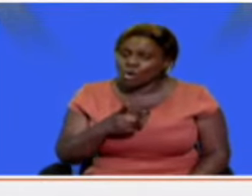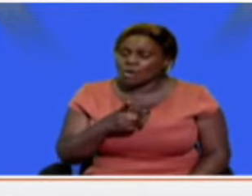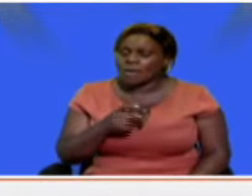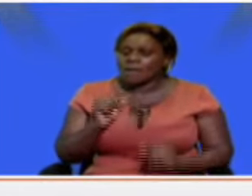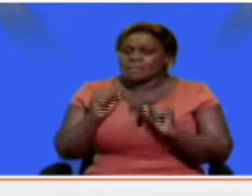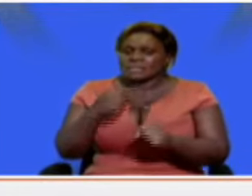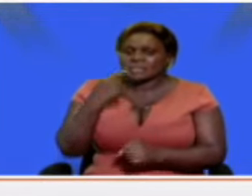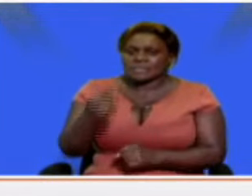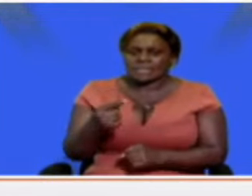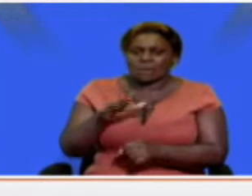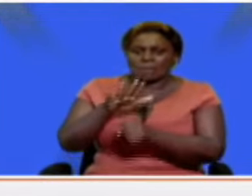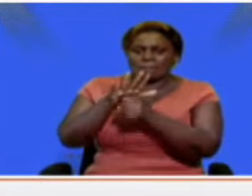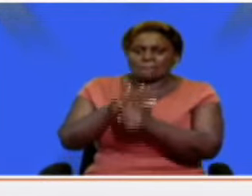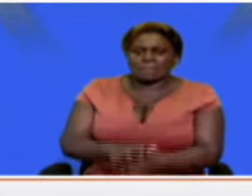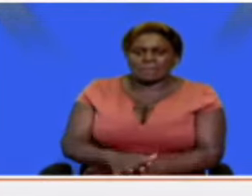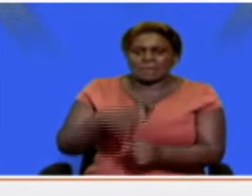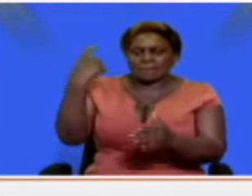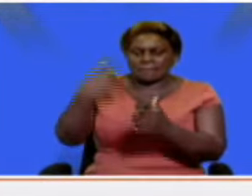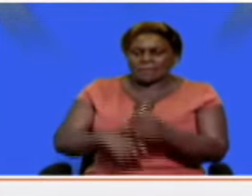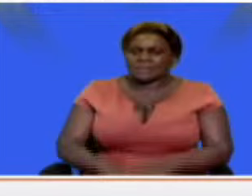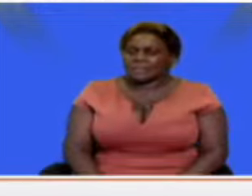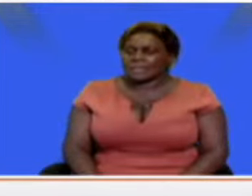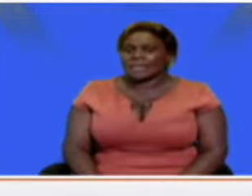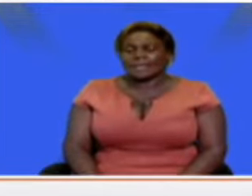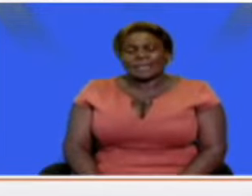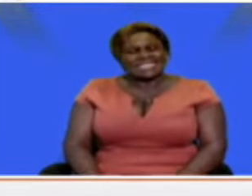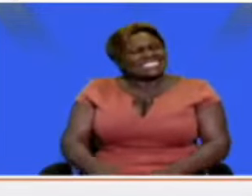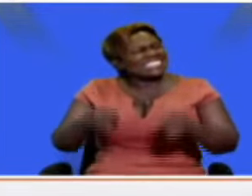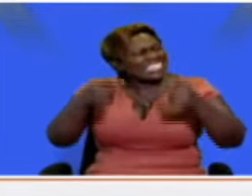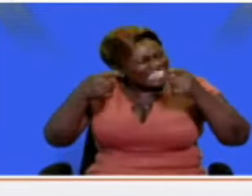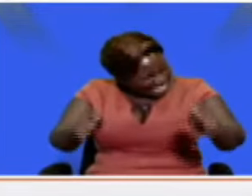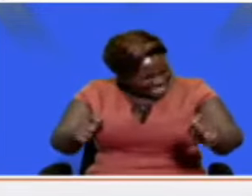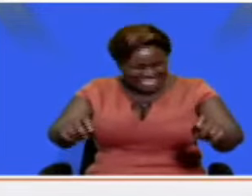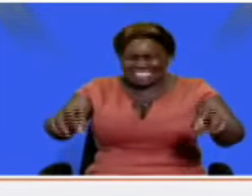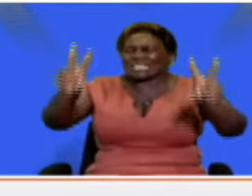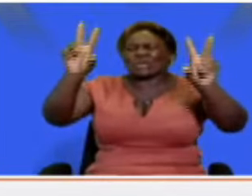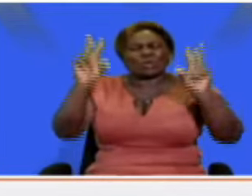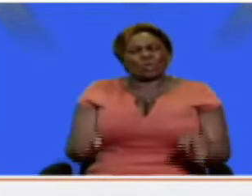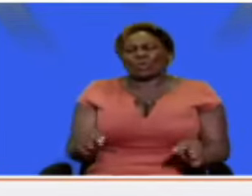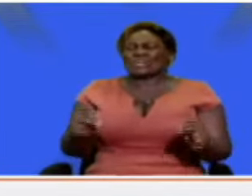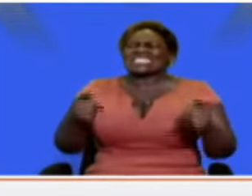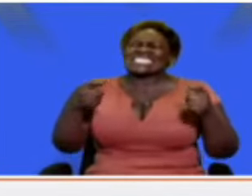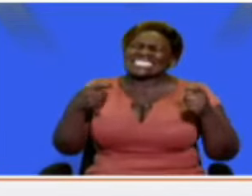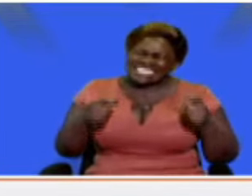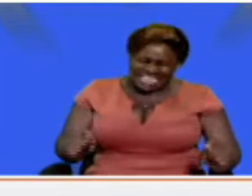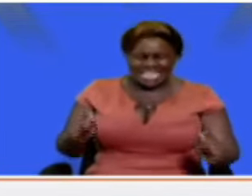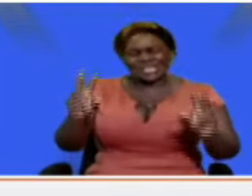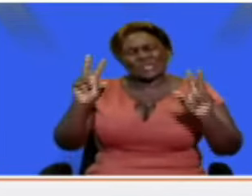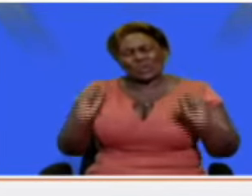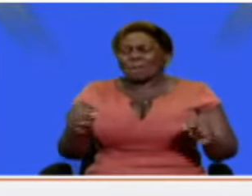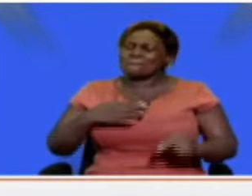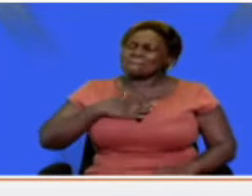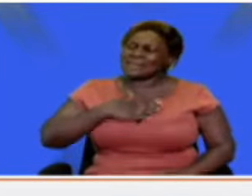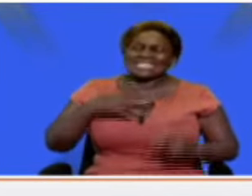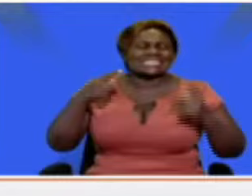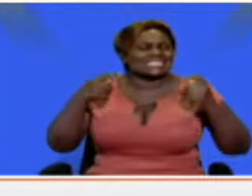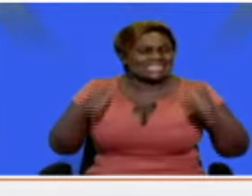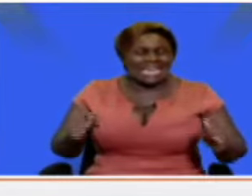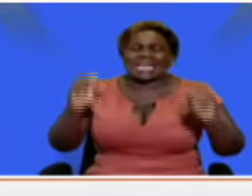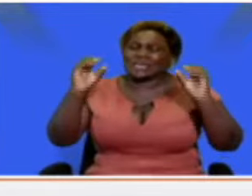which they termed as oppressive to taxpayers. Why? As jaribu, as dubutu, as dubutu, as dubutu kupitisha.